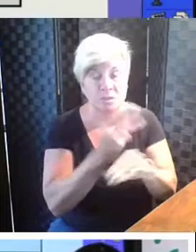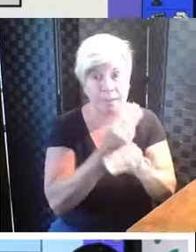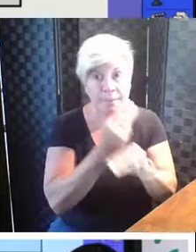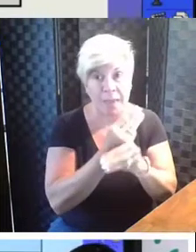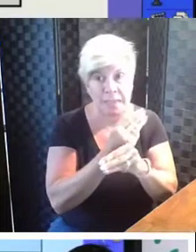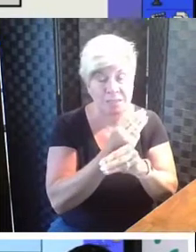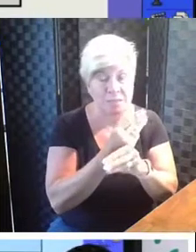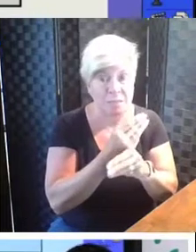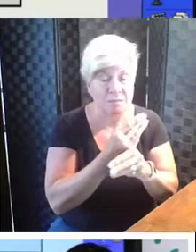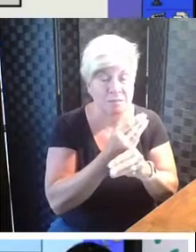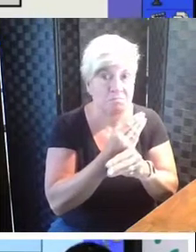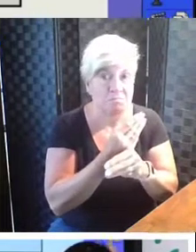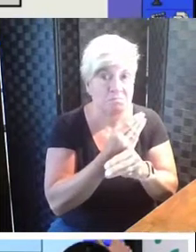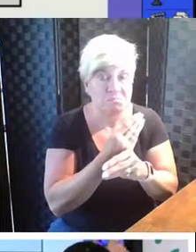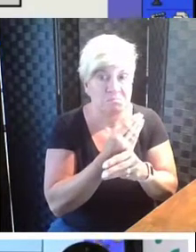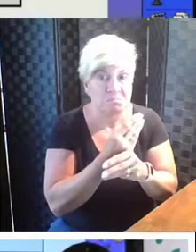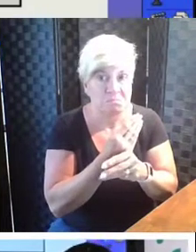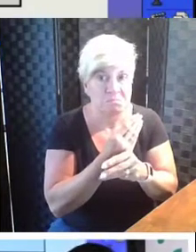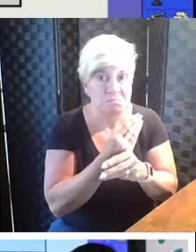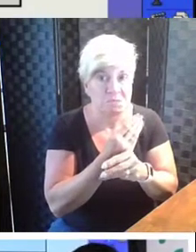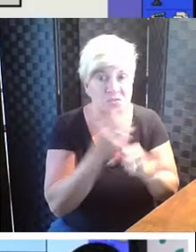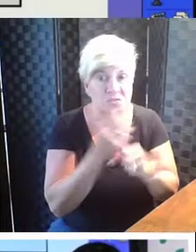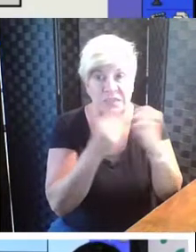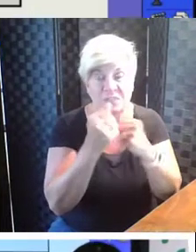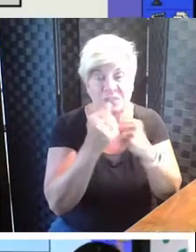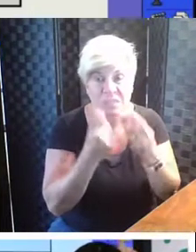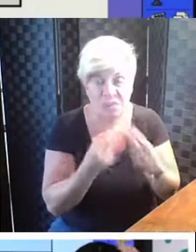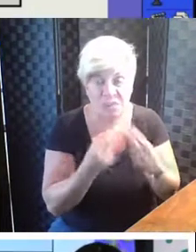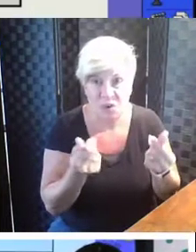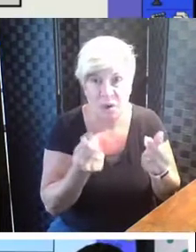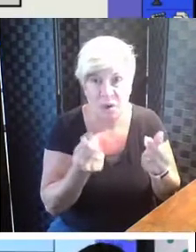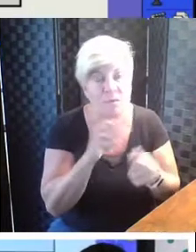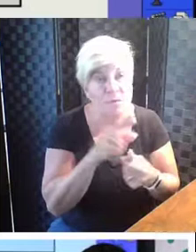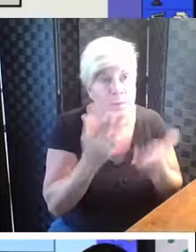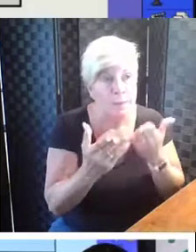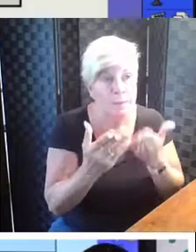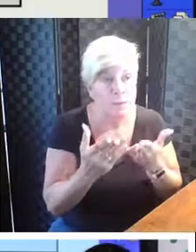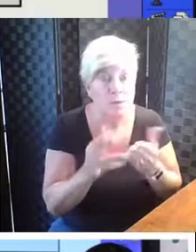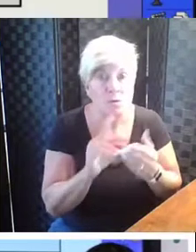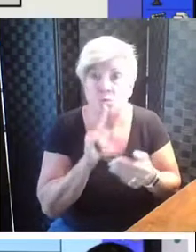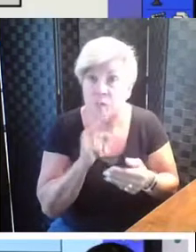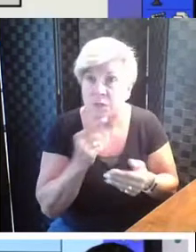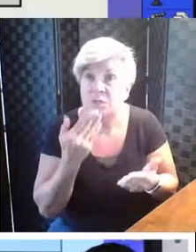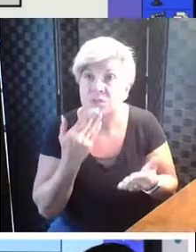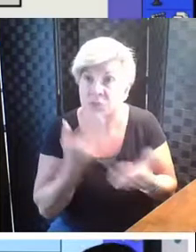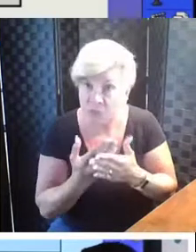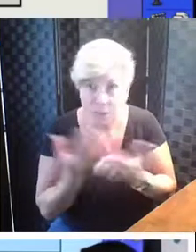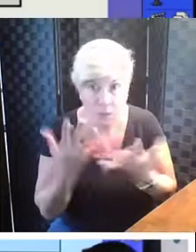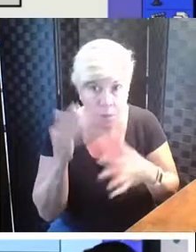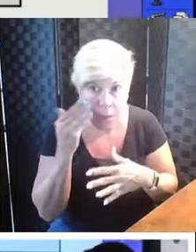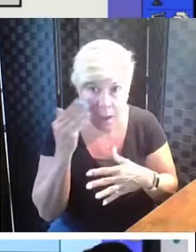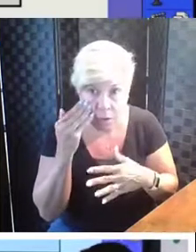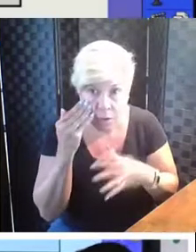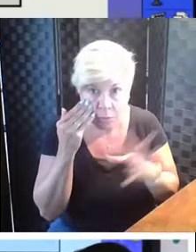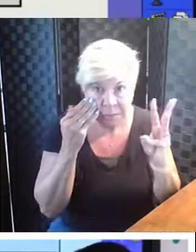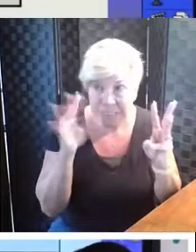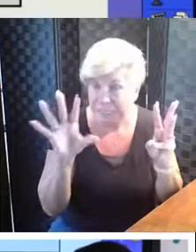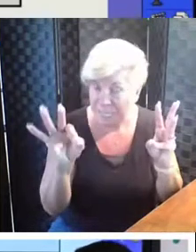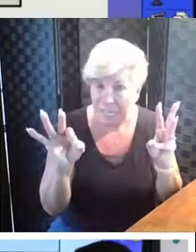strategy to solve this problem, or you may just be really good at solving it in your